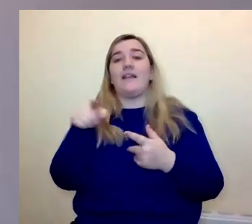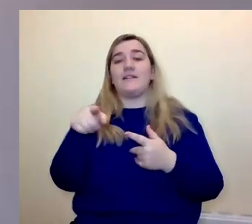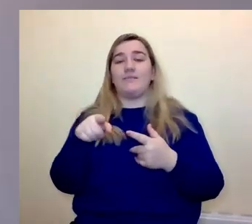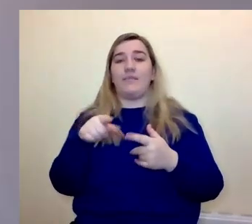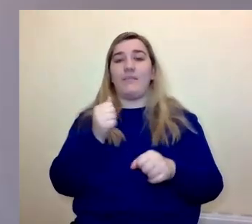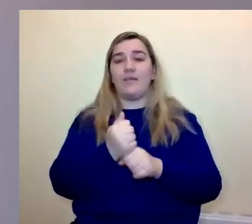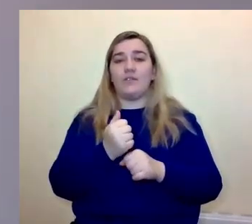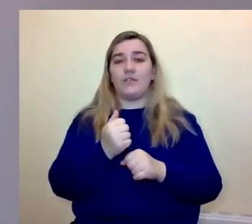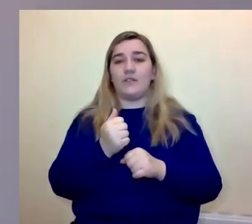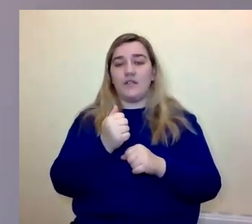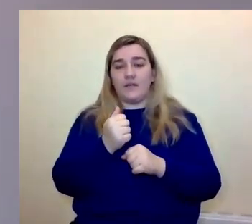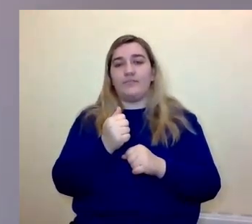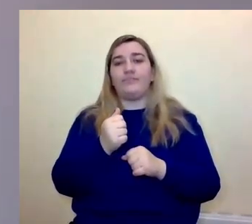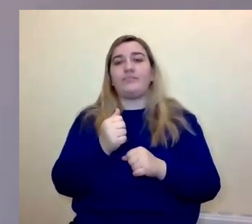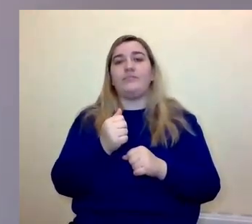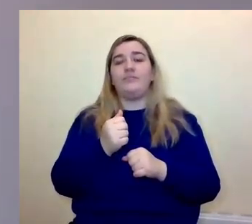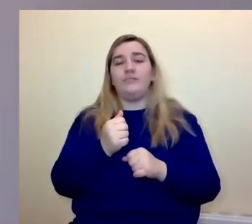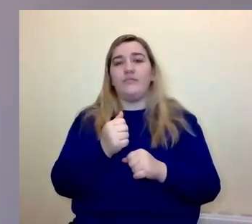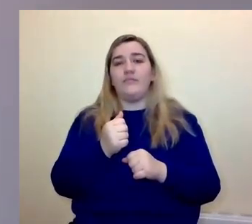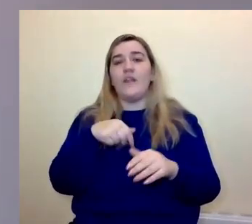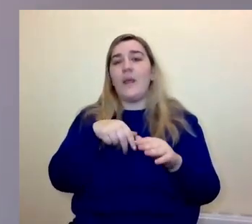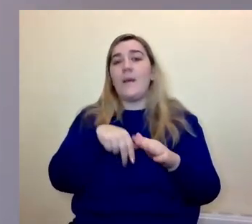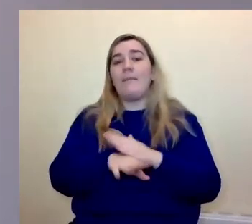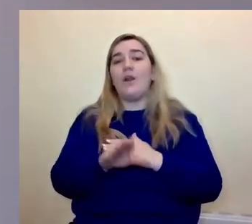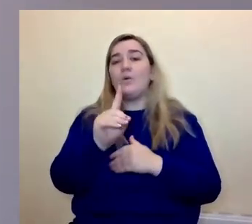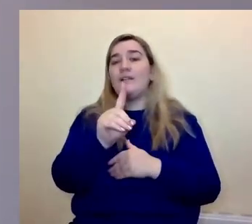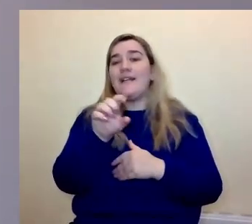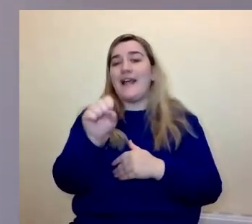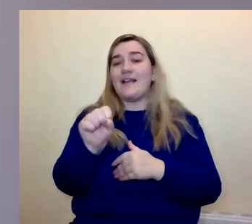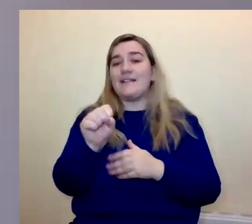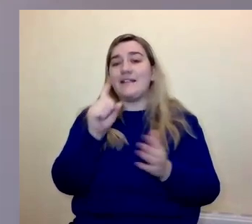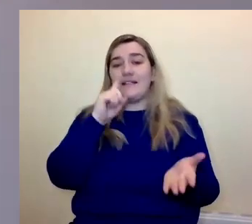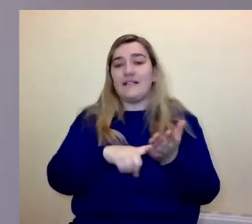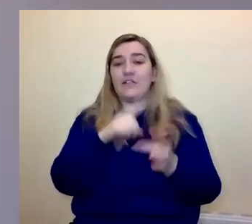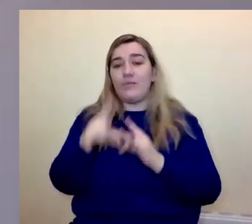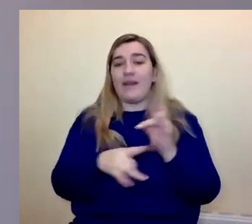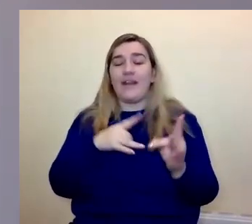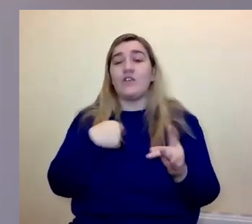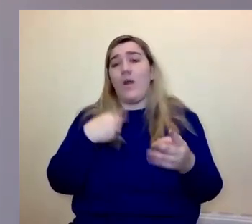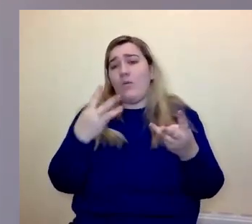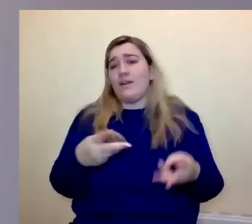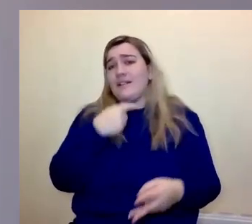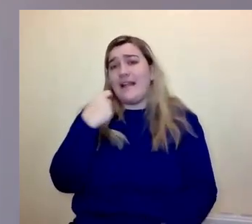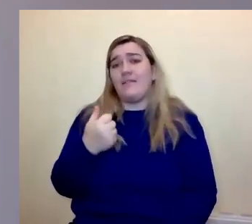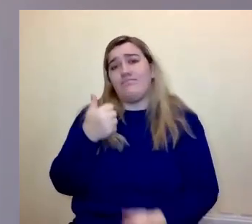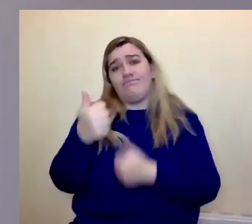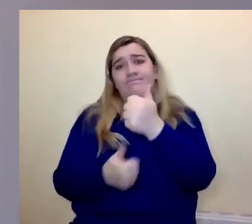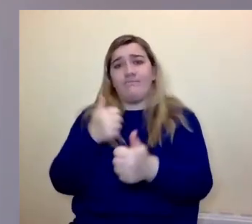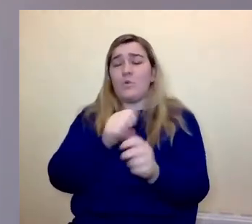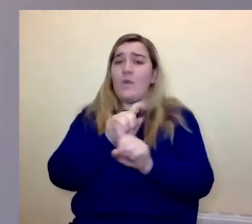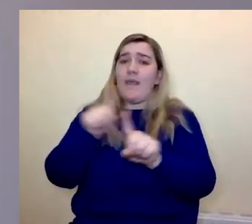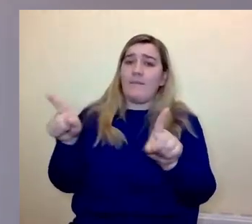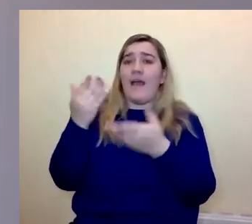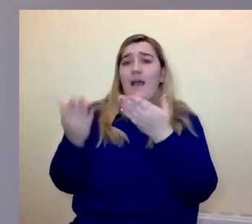champions, some of whom have also contributed to the development of these training materials. So I want to pay tribute to them and how they so